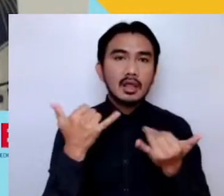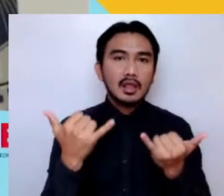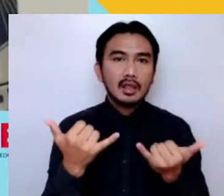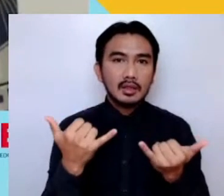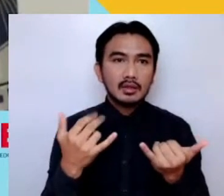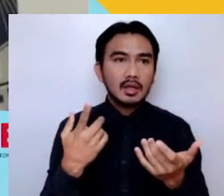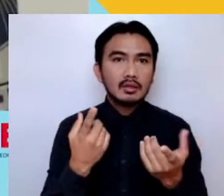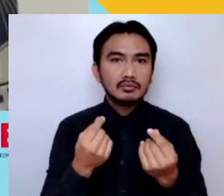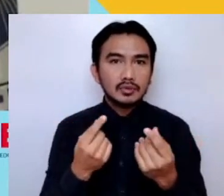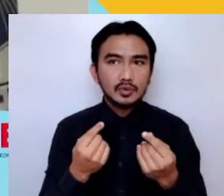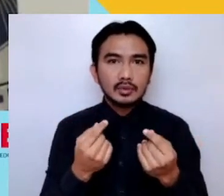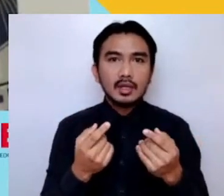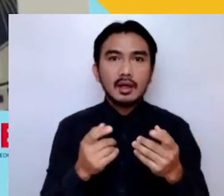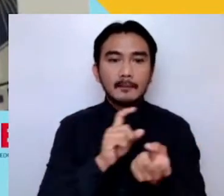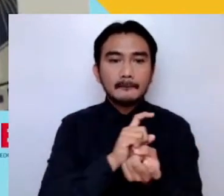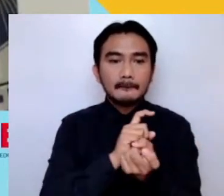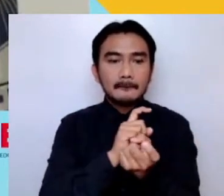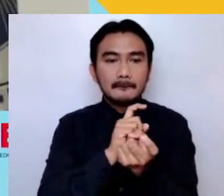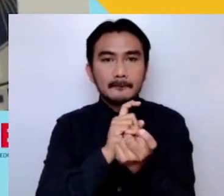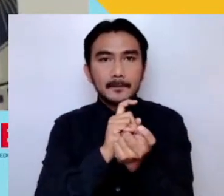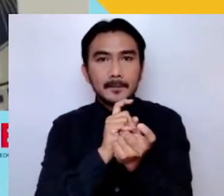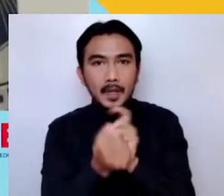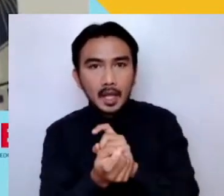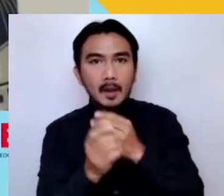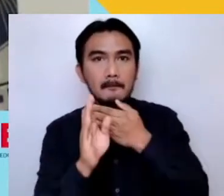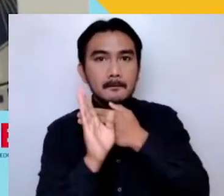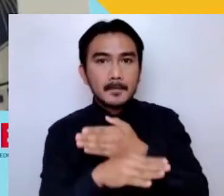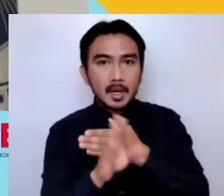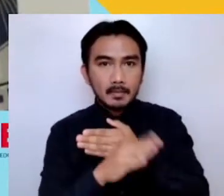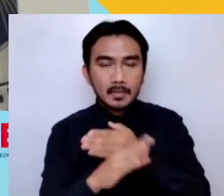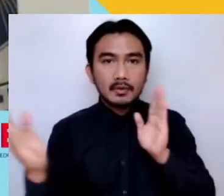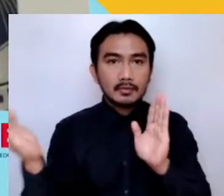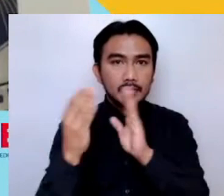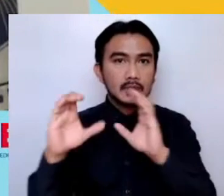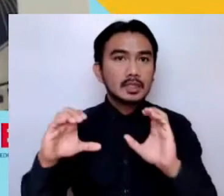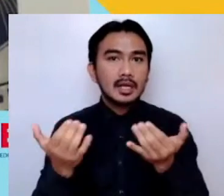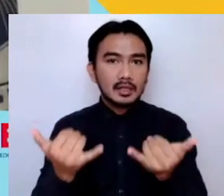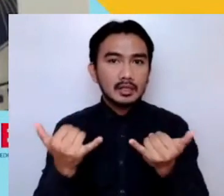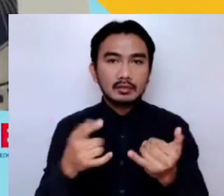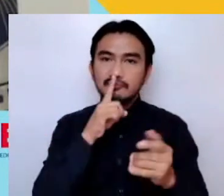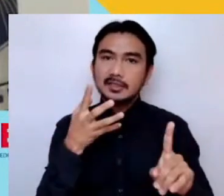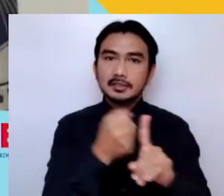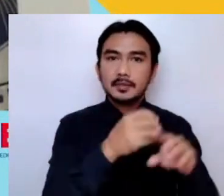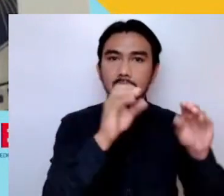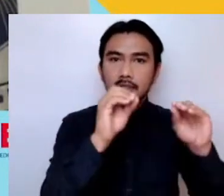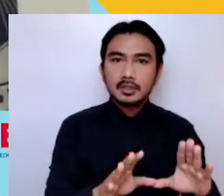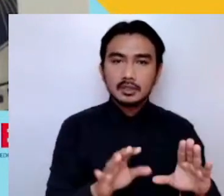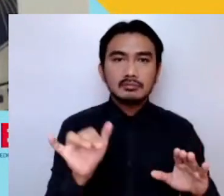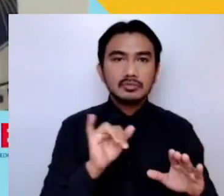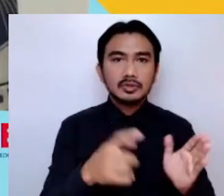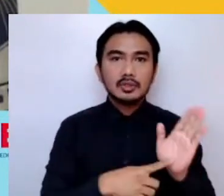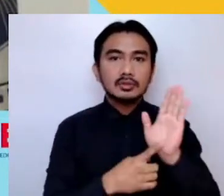gradual shift back to face-to-face classes continues to impact teachers in the demonstration of the